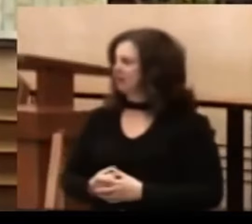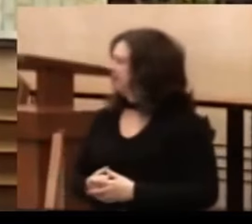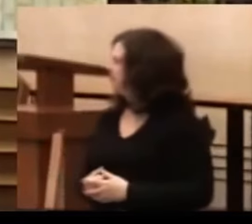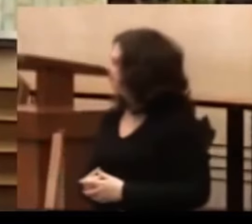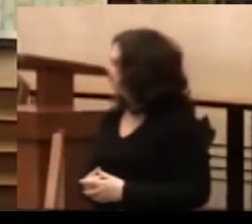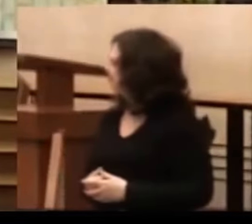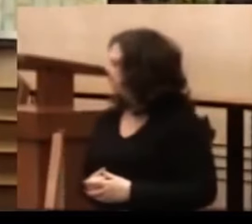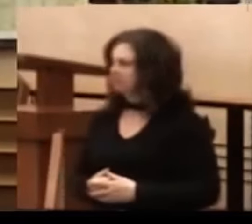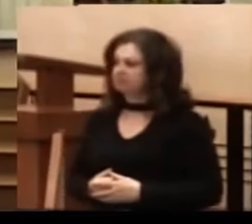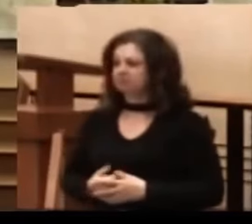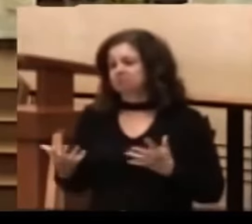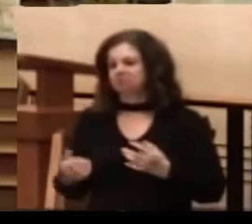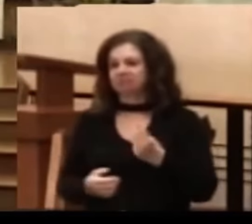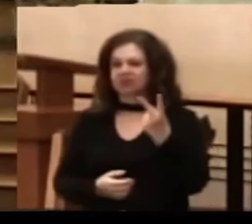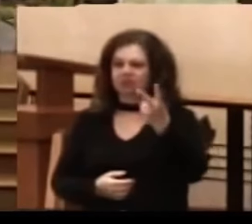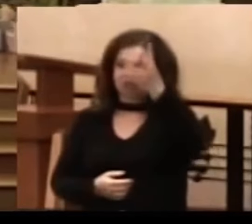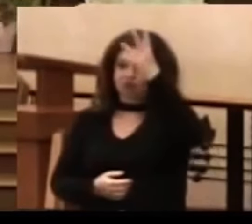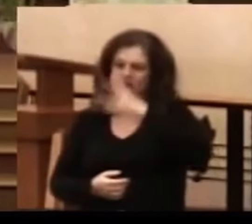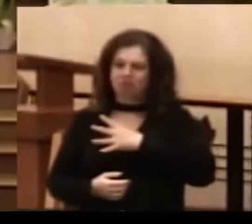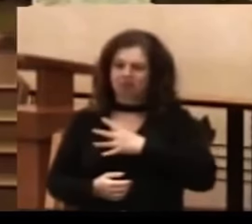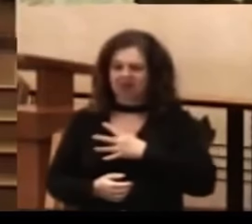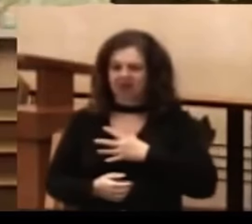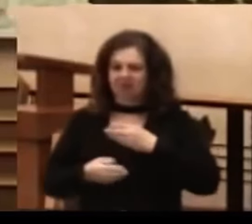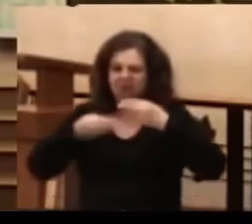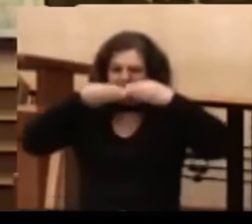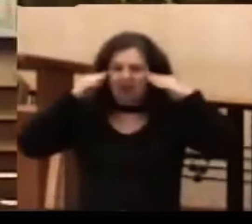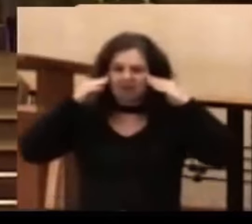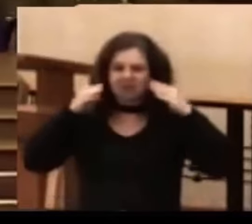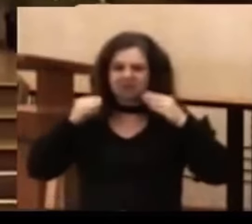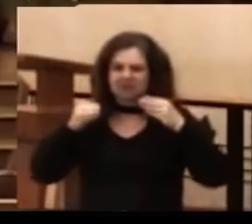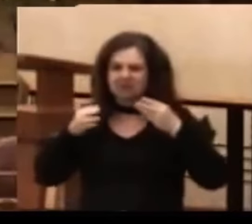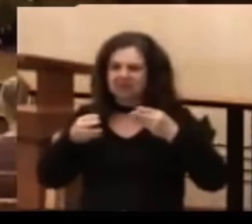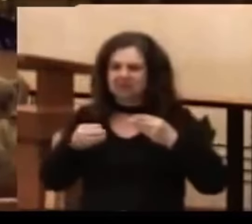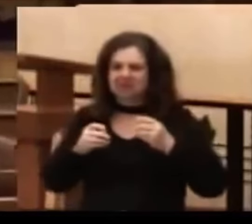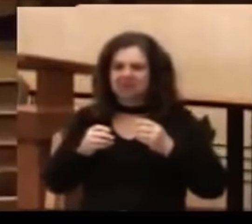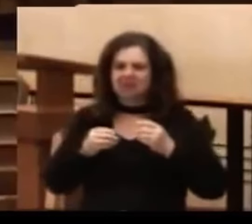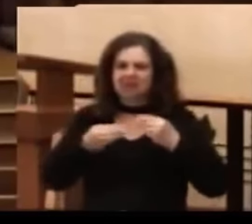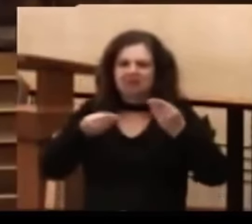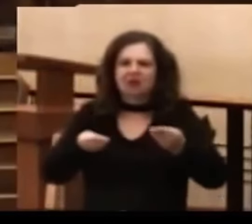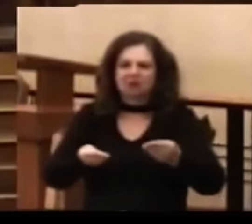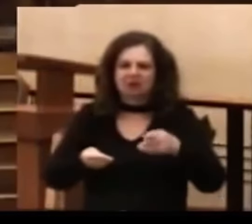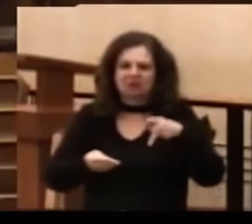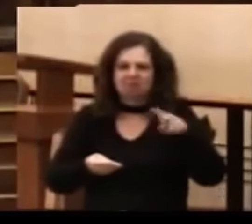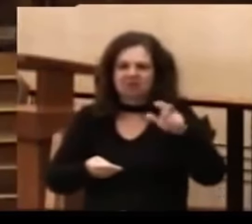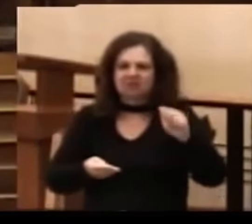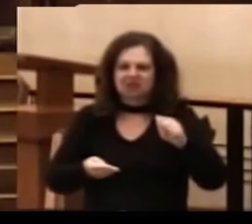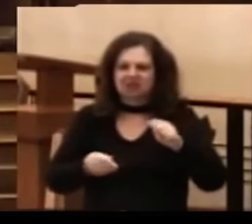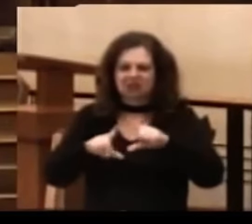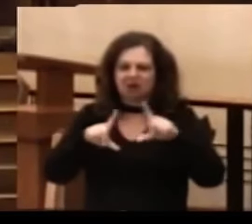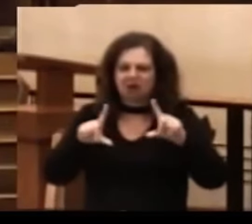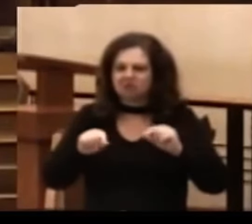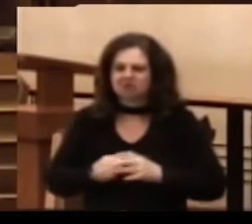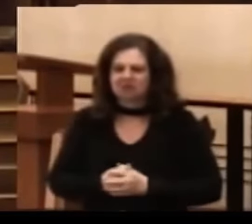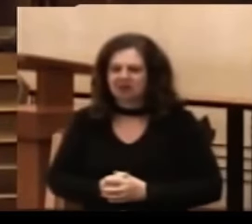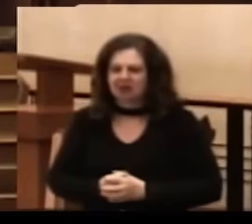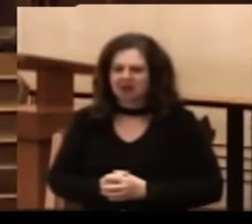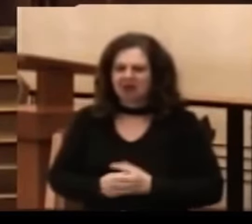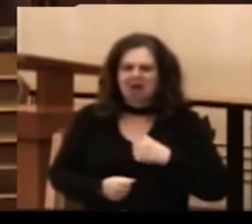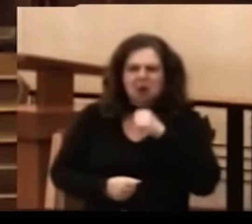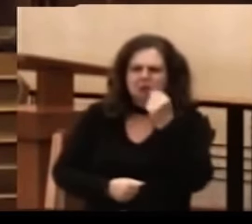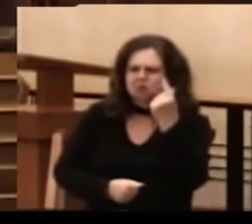Well, at least 2 guys in masks handing out pizza certificates. Yeah, I just don't understand people these